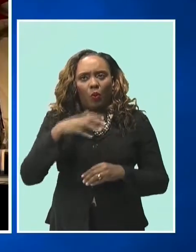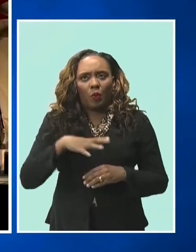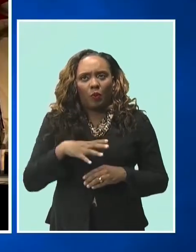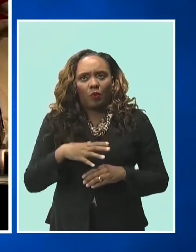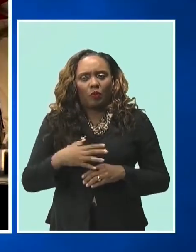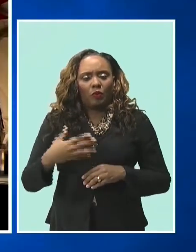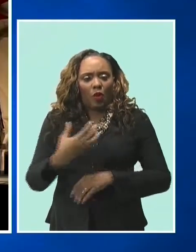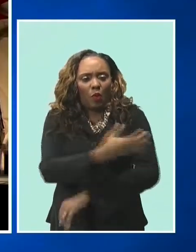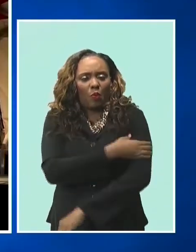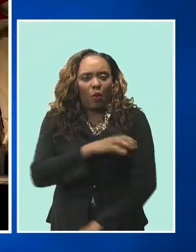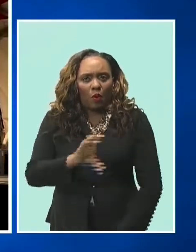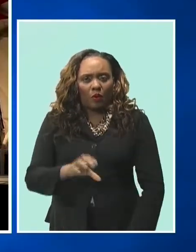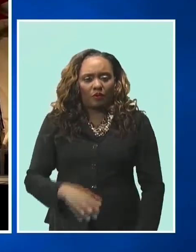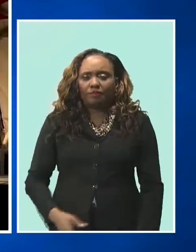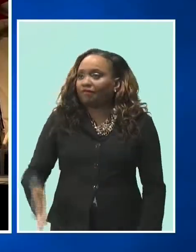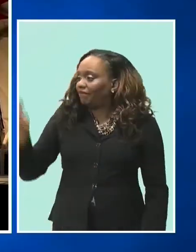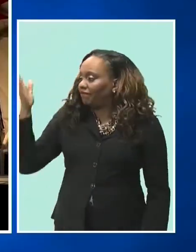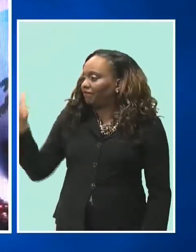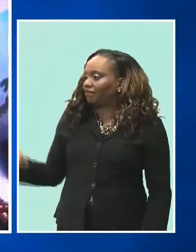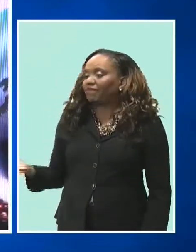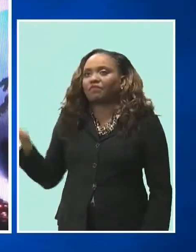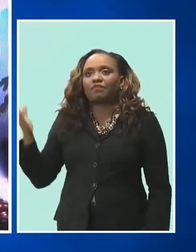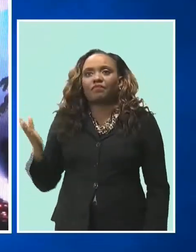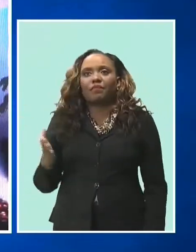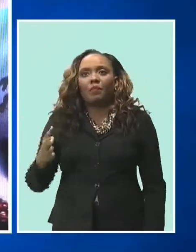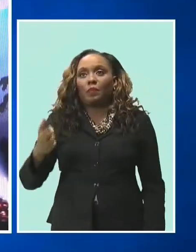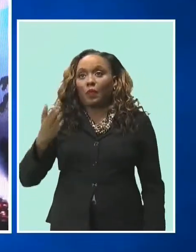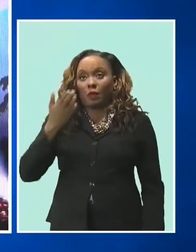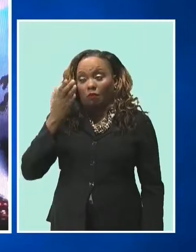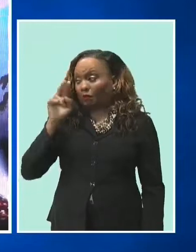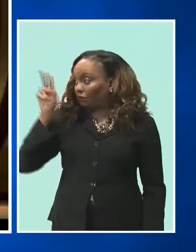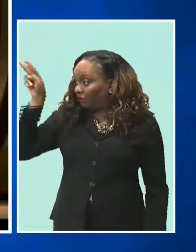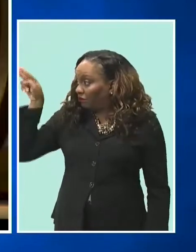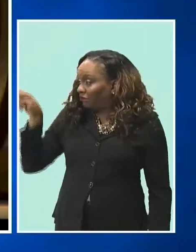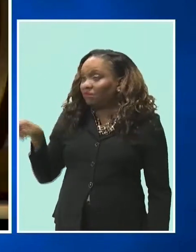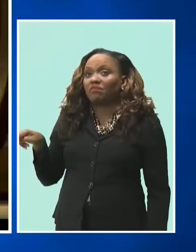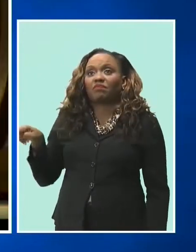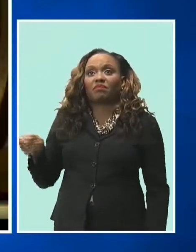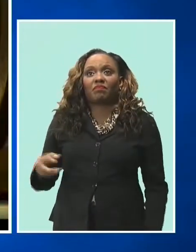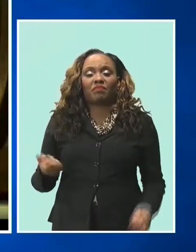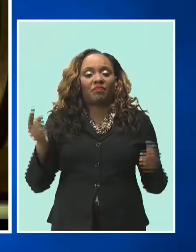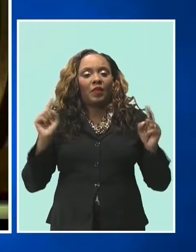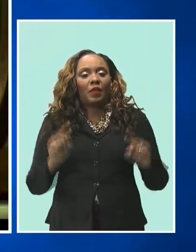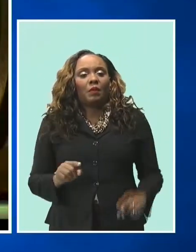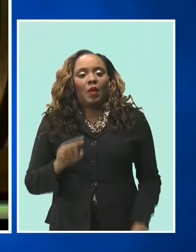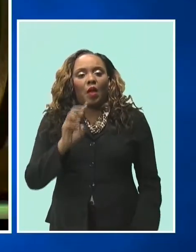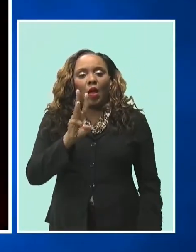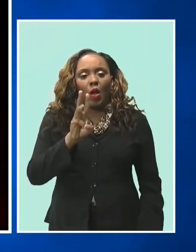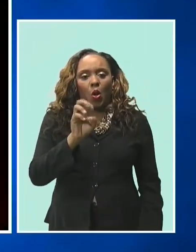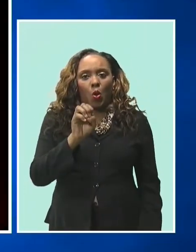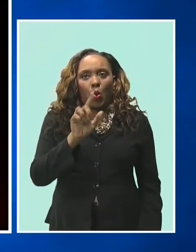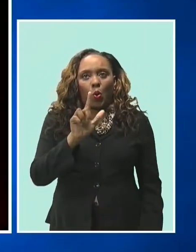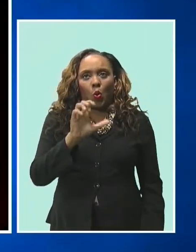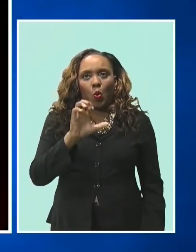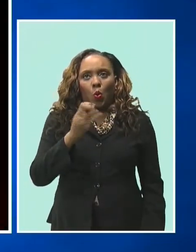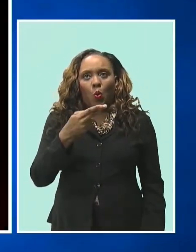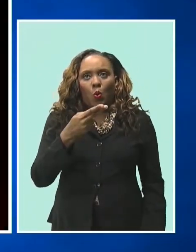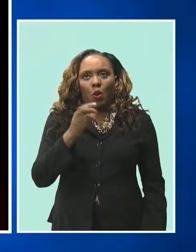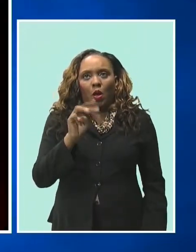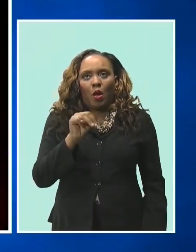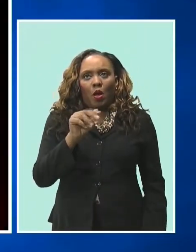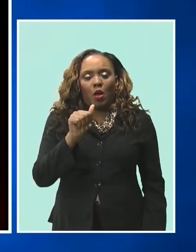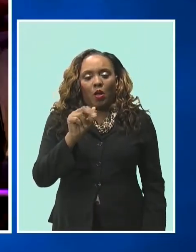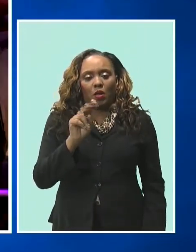no shortage of performances as Moonlight Upon Sticks came off in Welchman Hall. But before those acts from